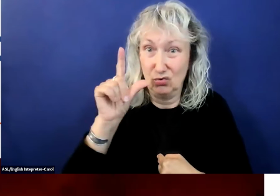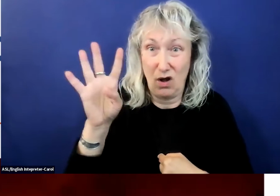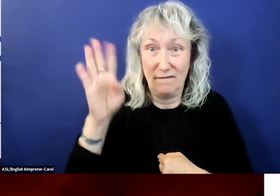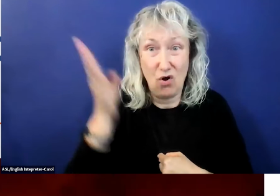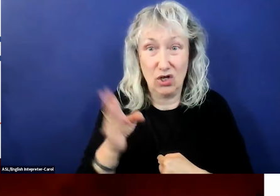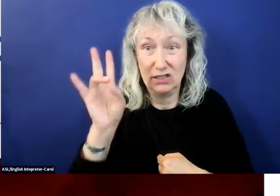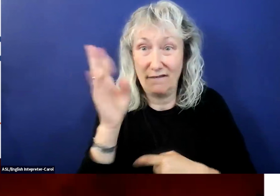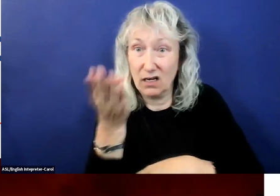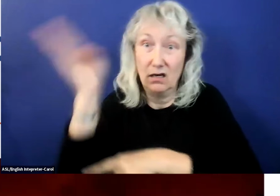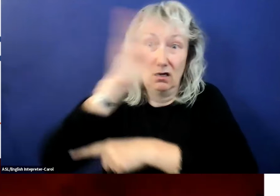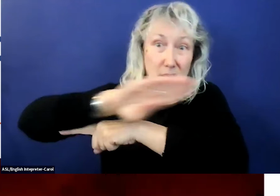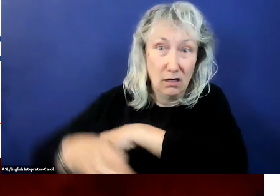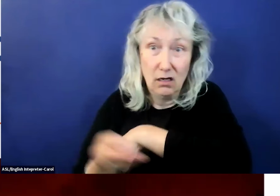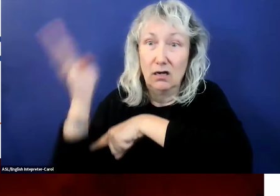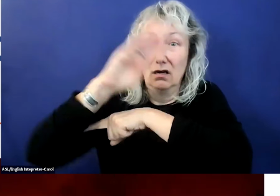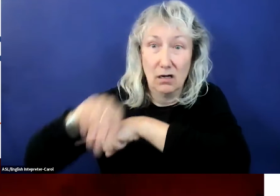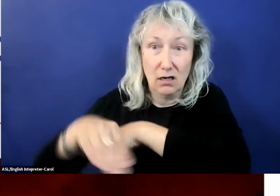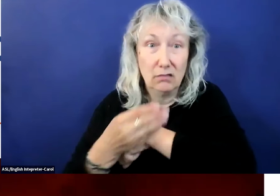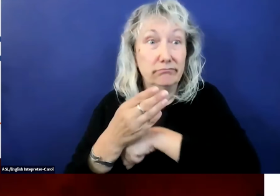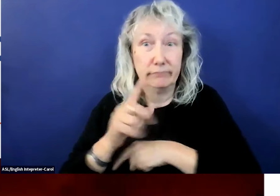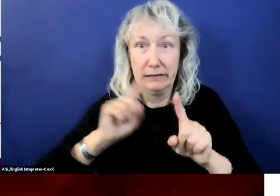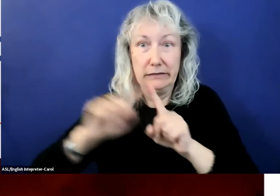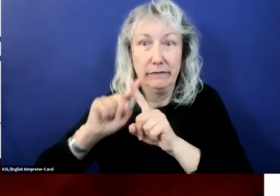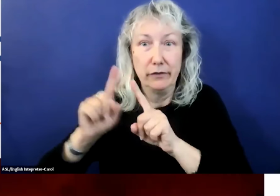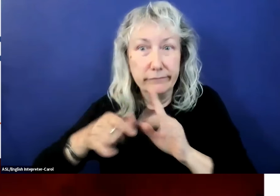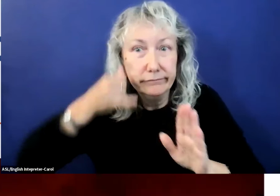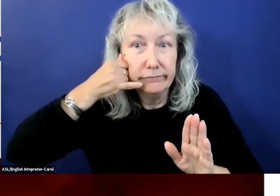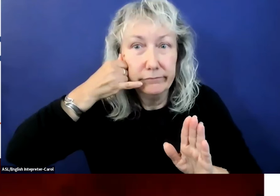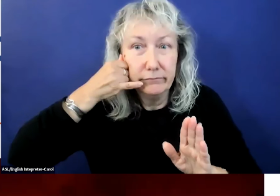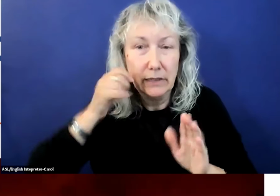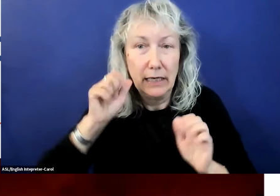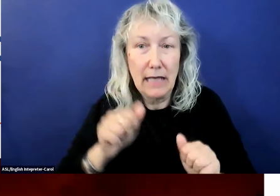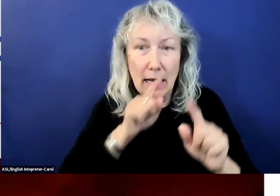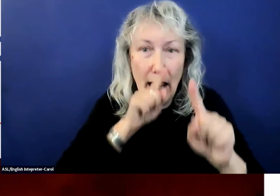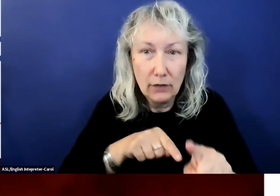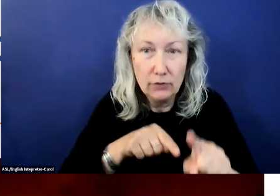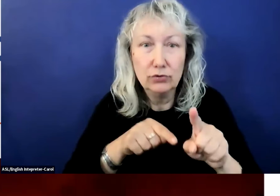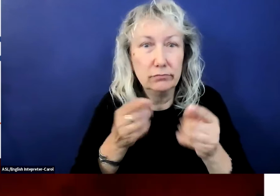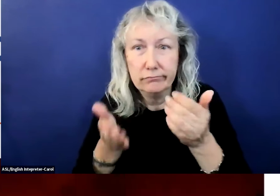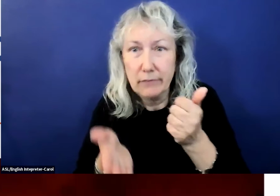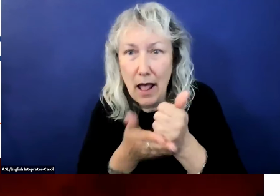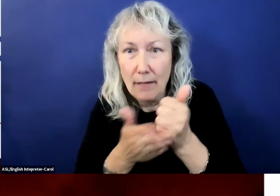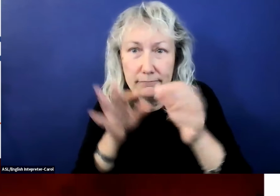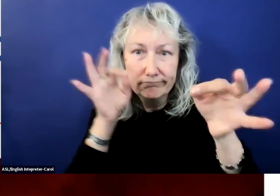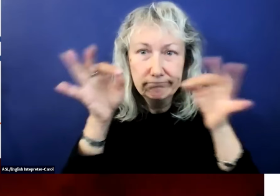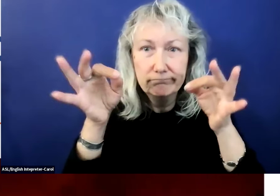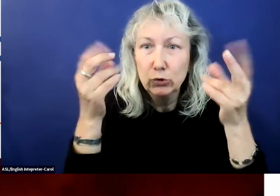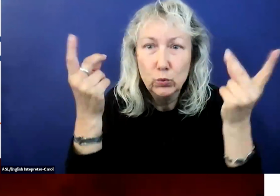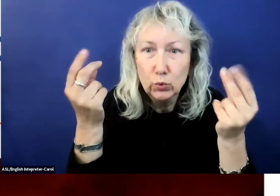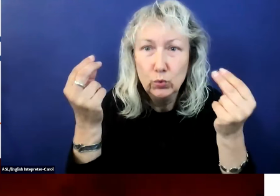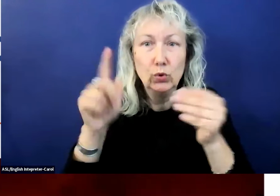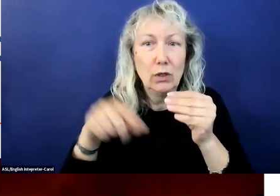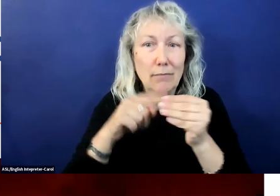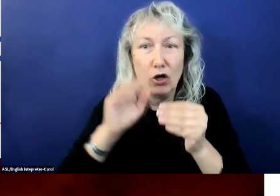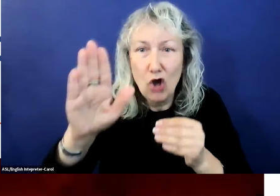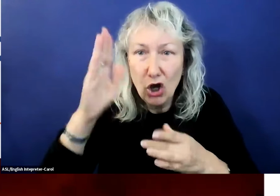support with clinicians available to address patients' medication and disease-related questions and